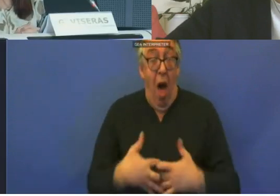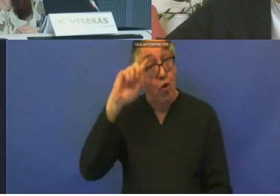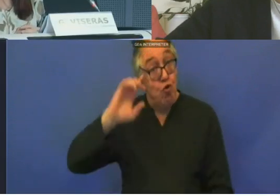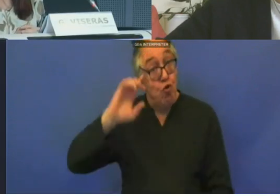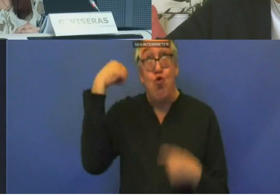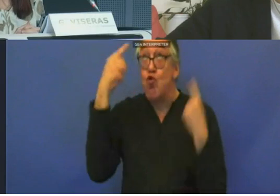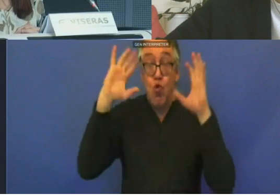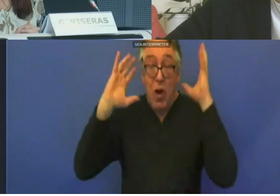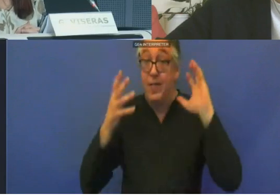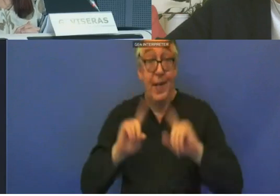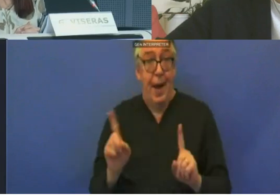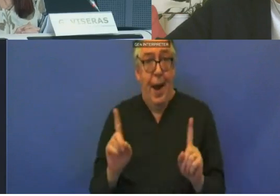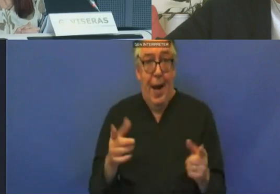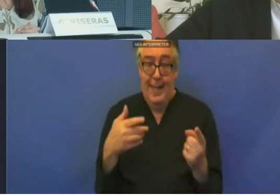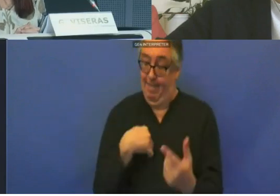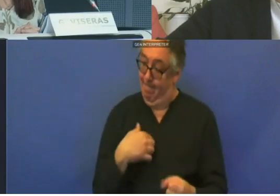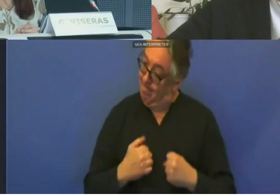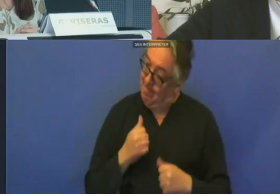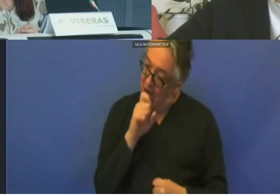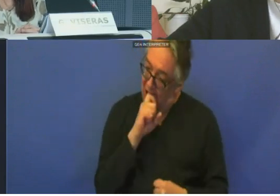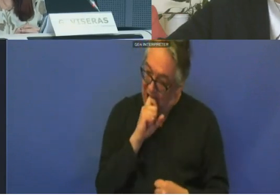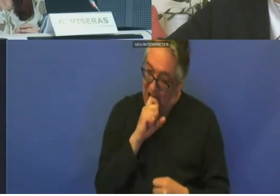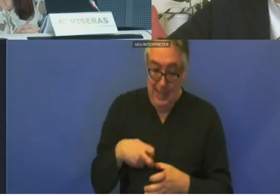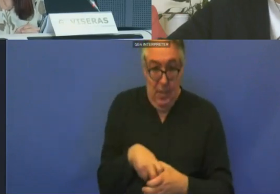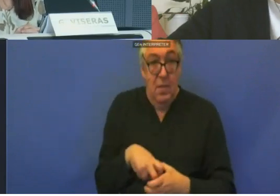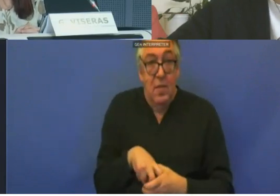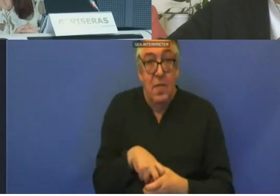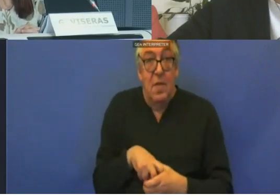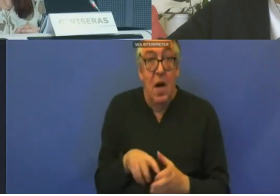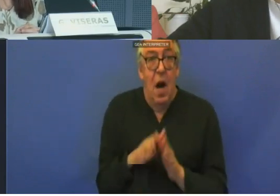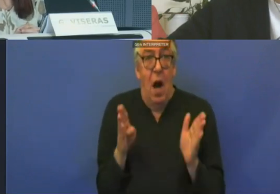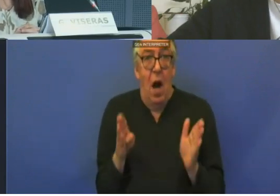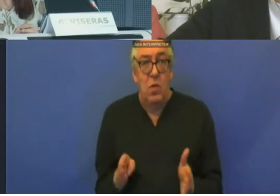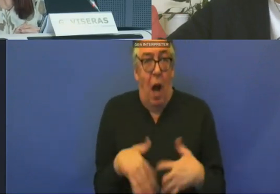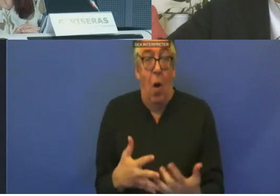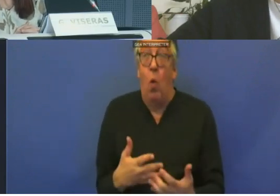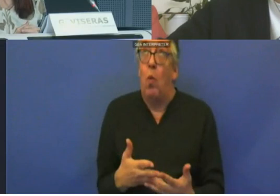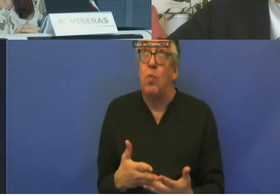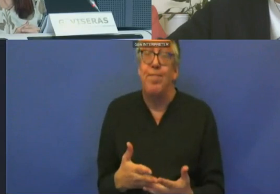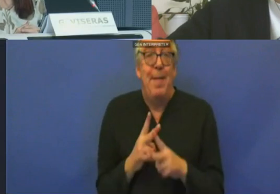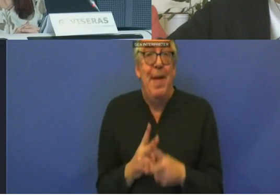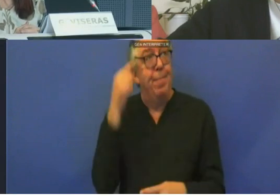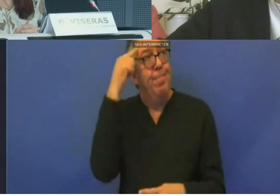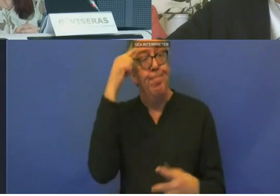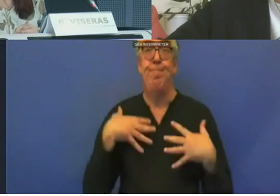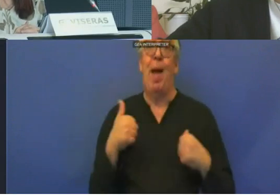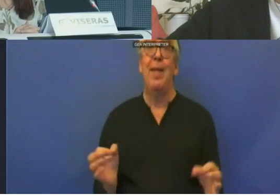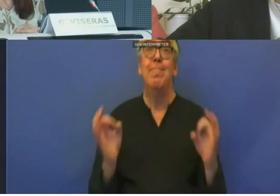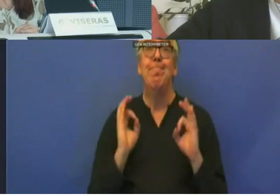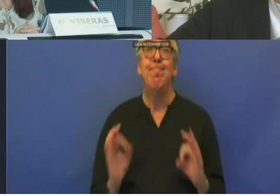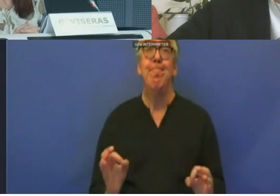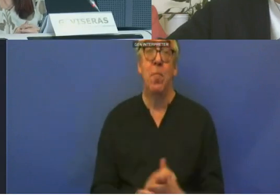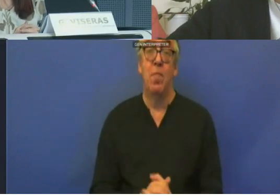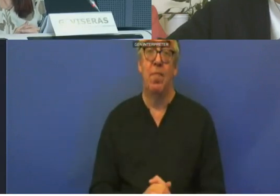out of the house. So it is really important to make sure that that sport